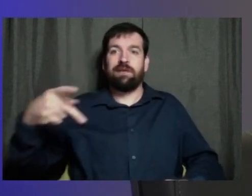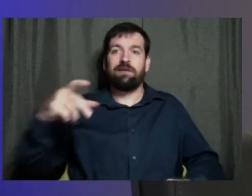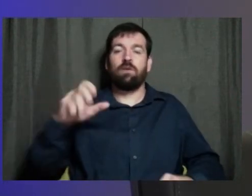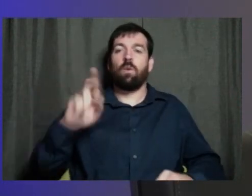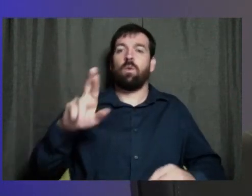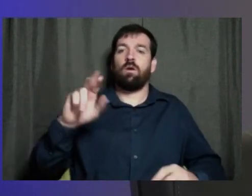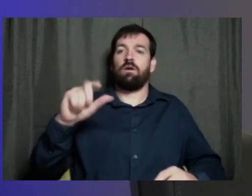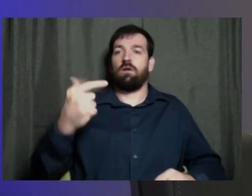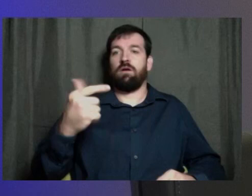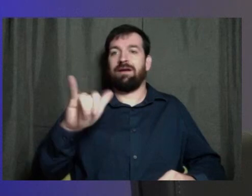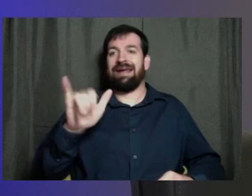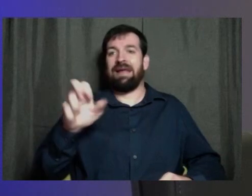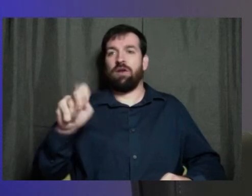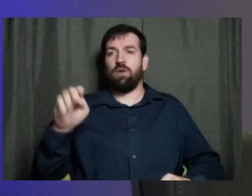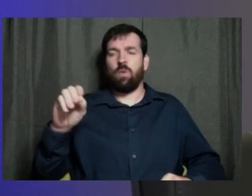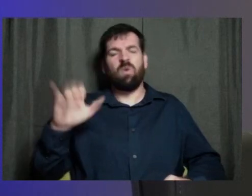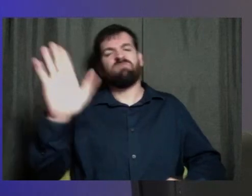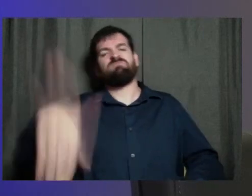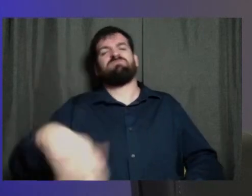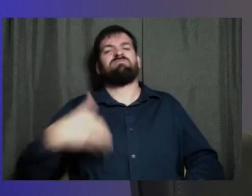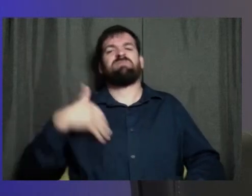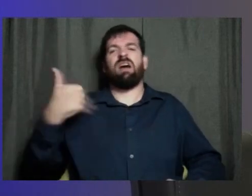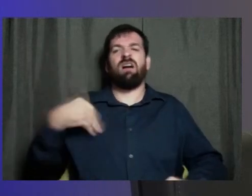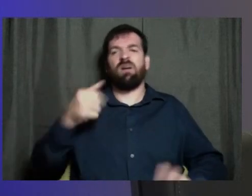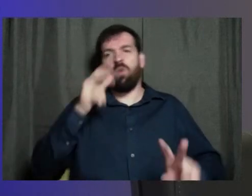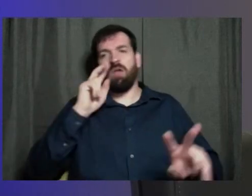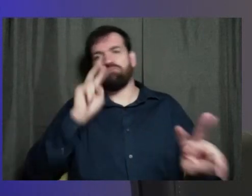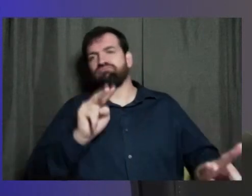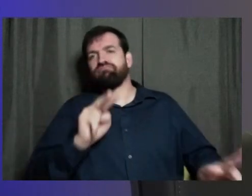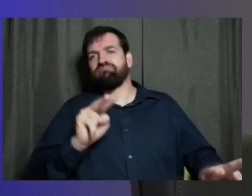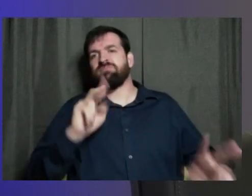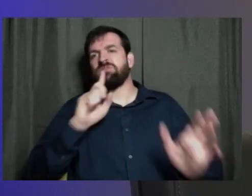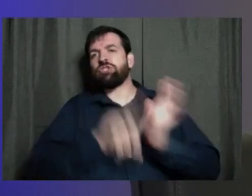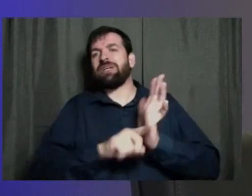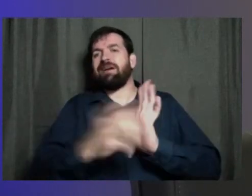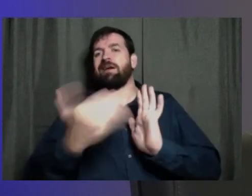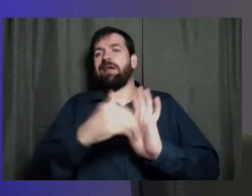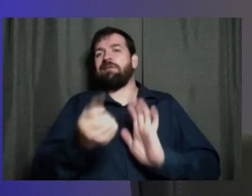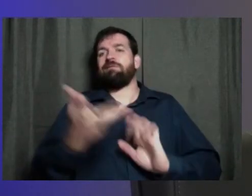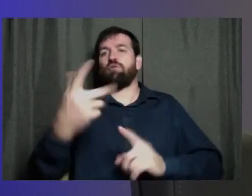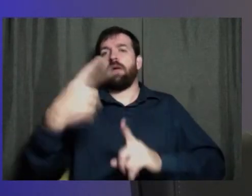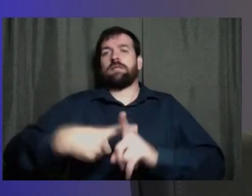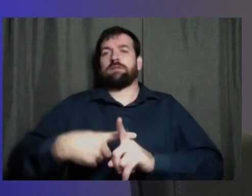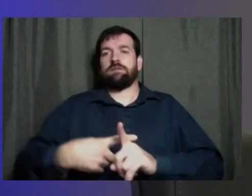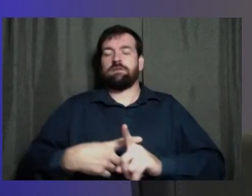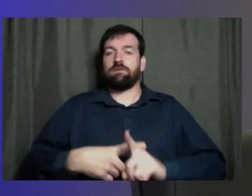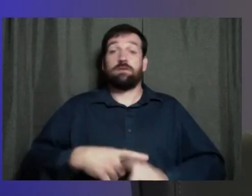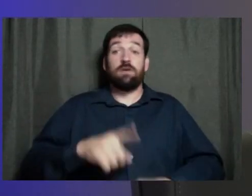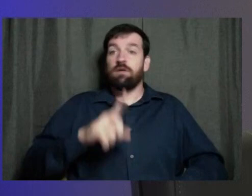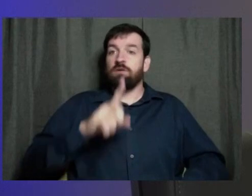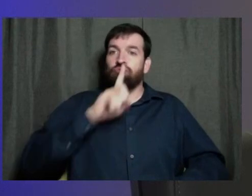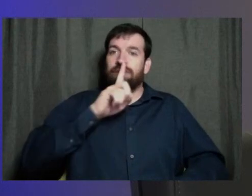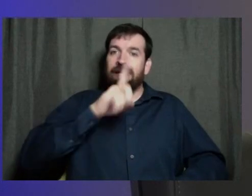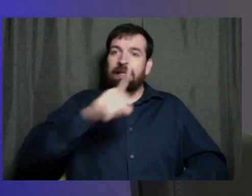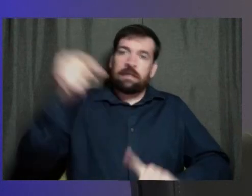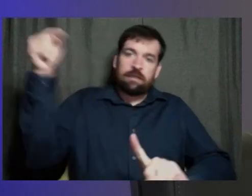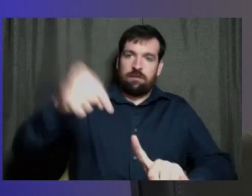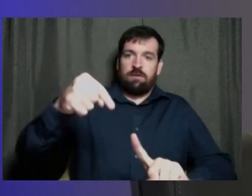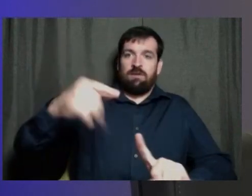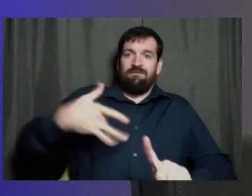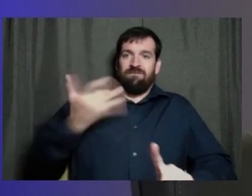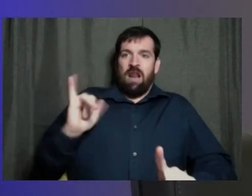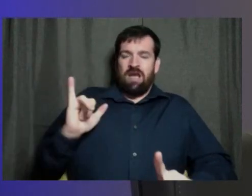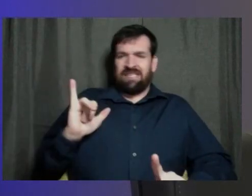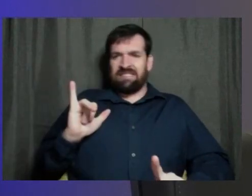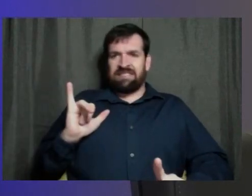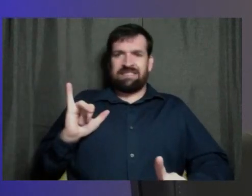told, oh, you're so young, we'll just keep an eye on it. We'll check it again in a few months. And I think really the message is, if you feel like something is not right, you feel like